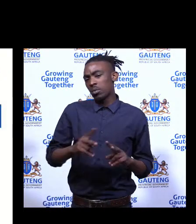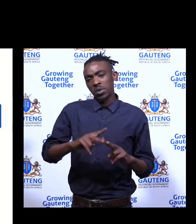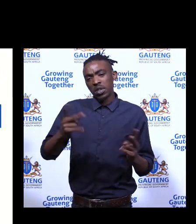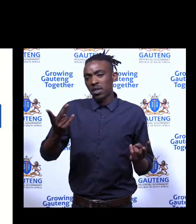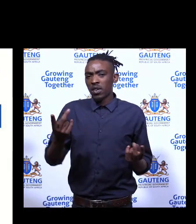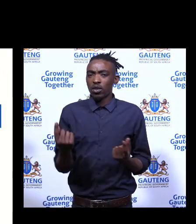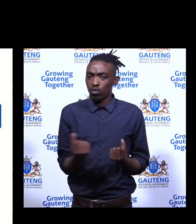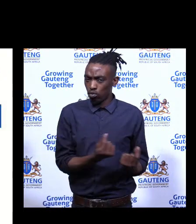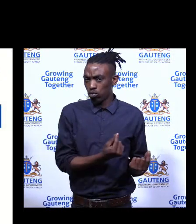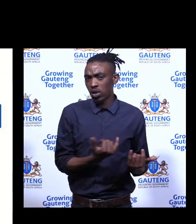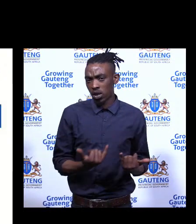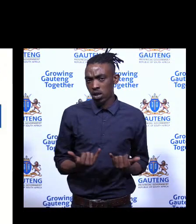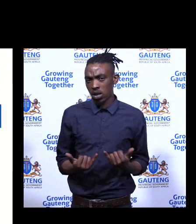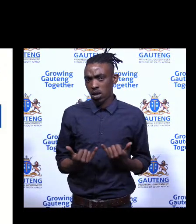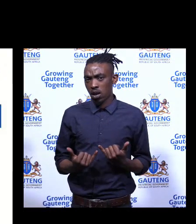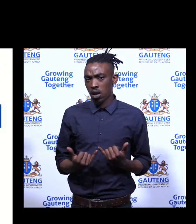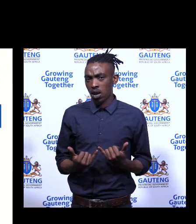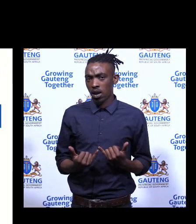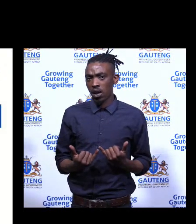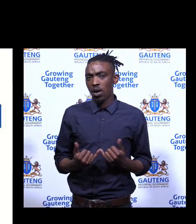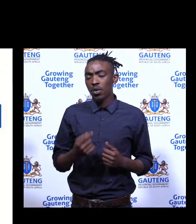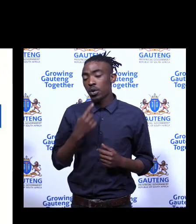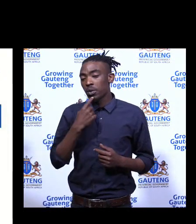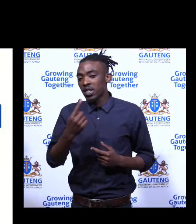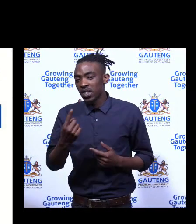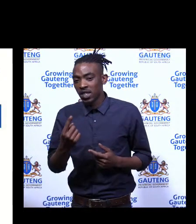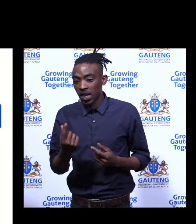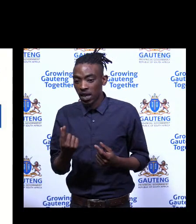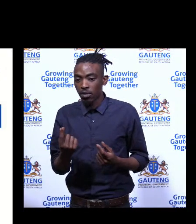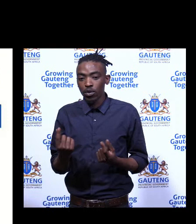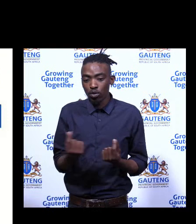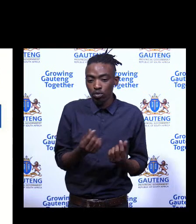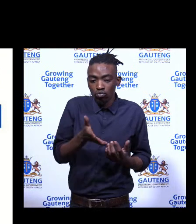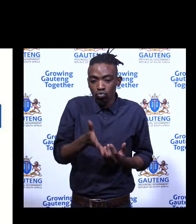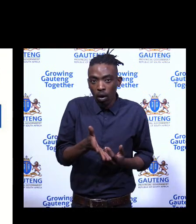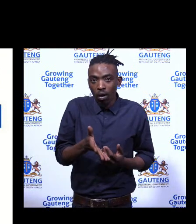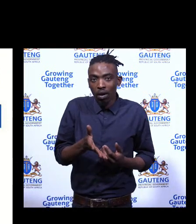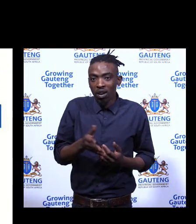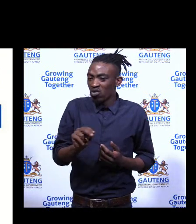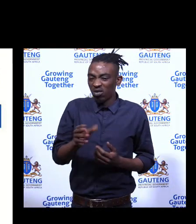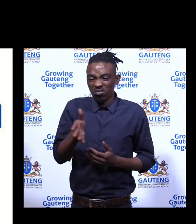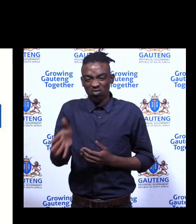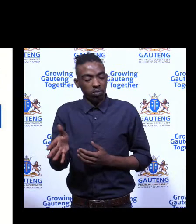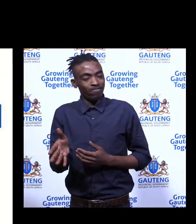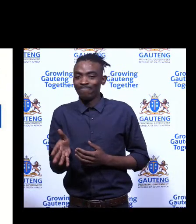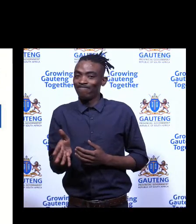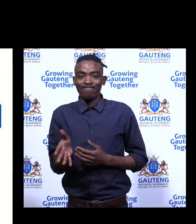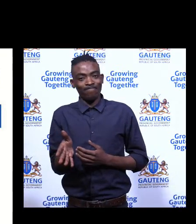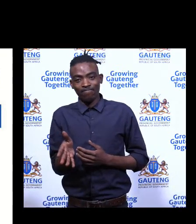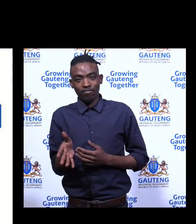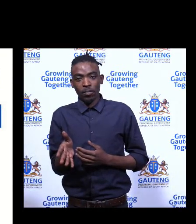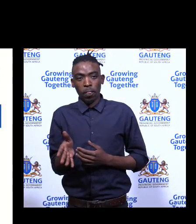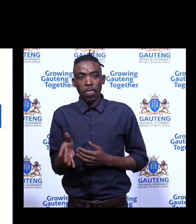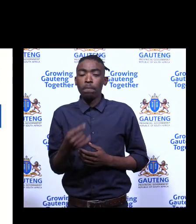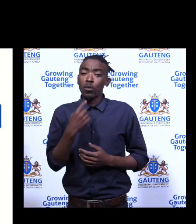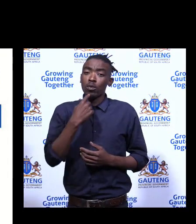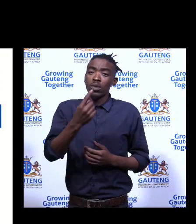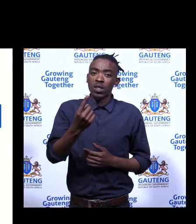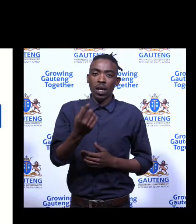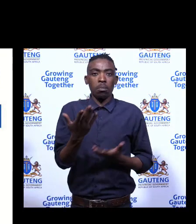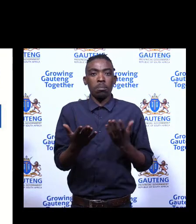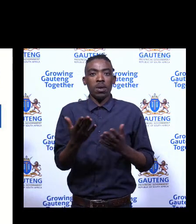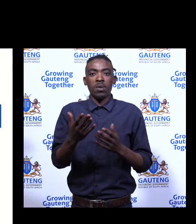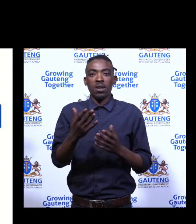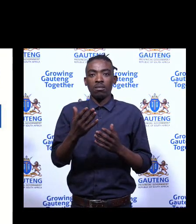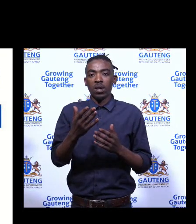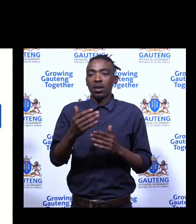that says this is what should happen at the CHC. This is what should happen in the district hospital. This is what should be